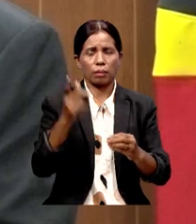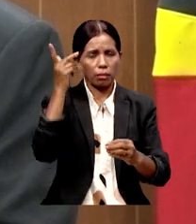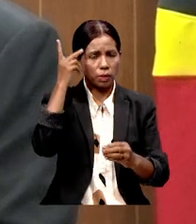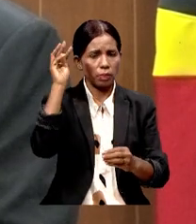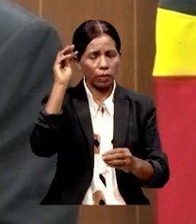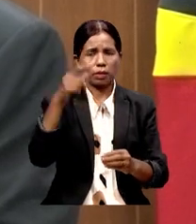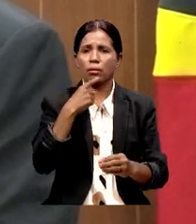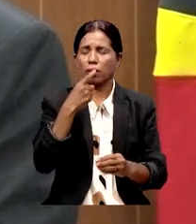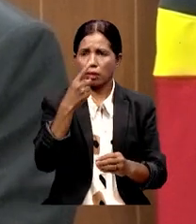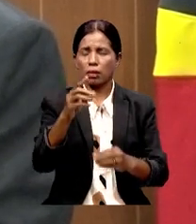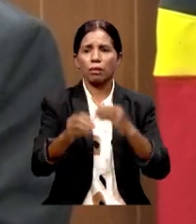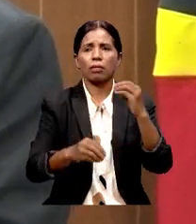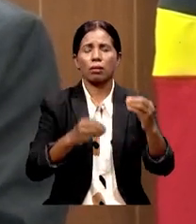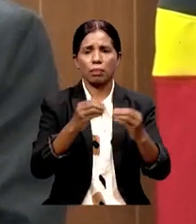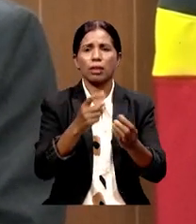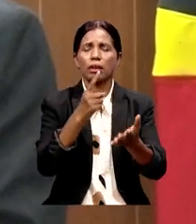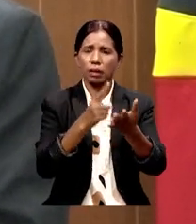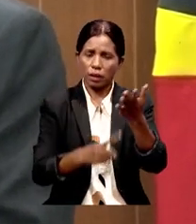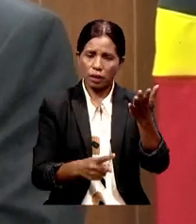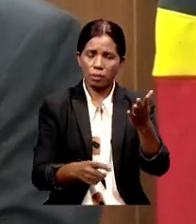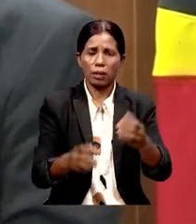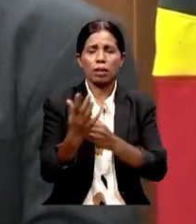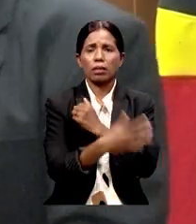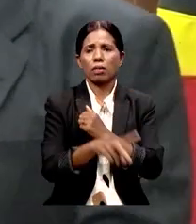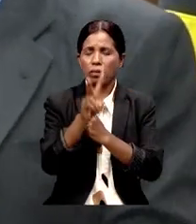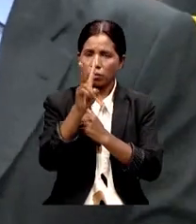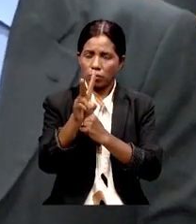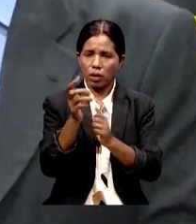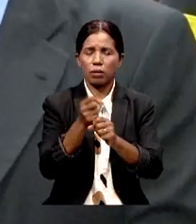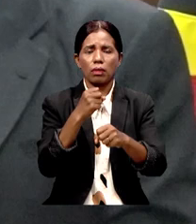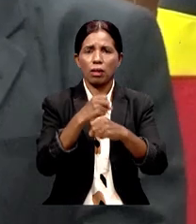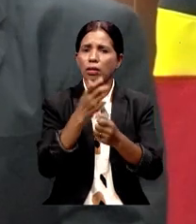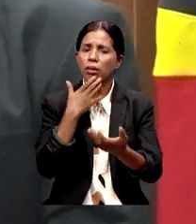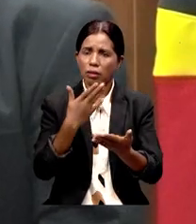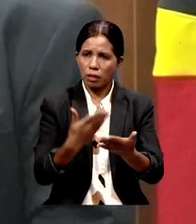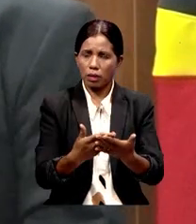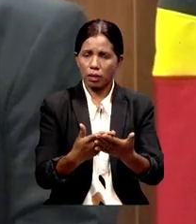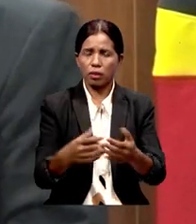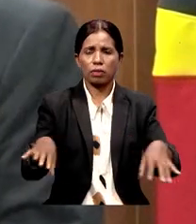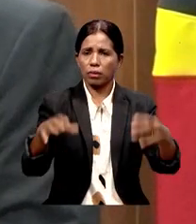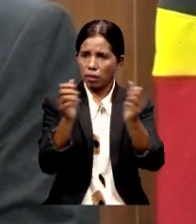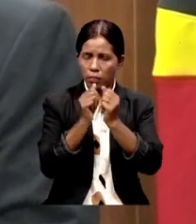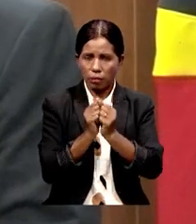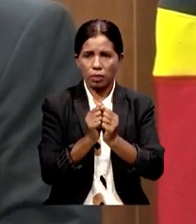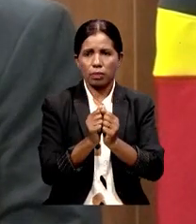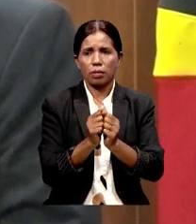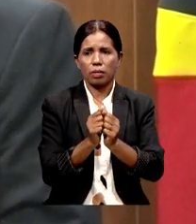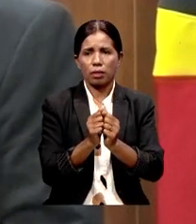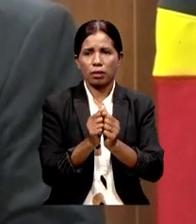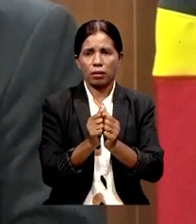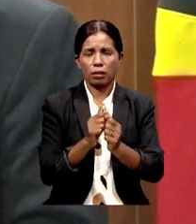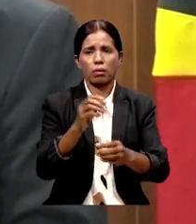morning about what the two countries could do together to address public